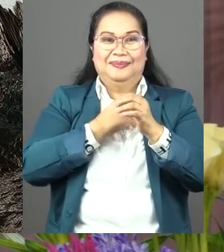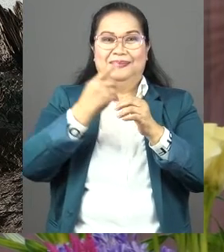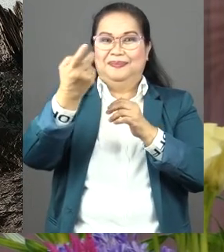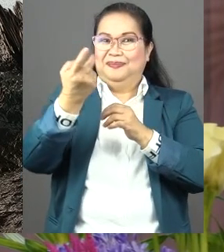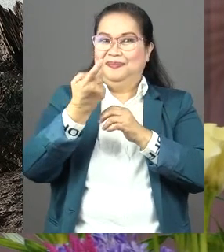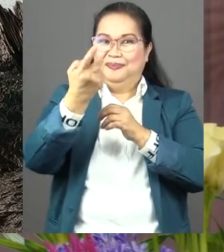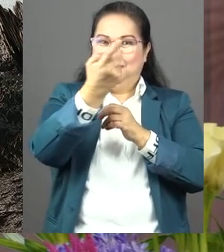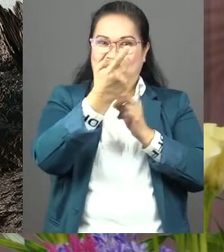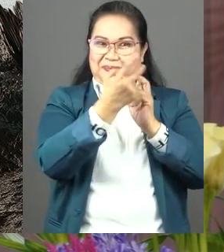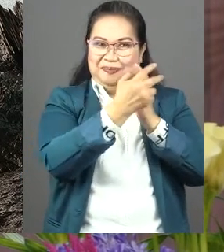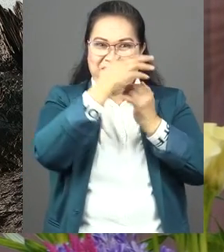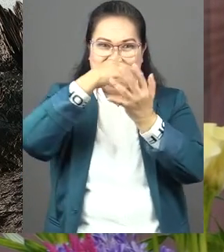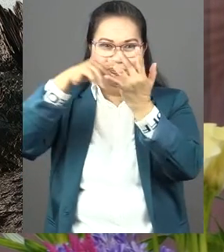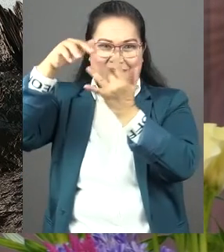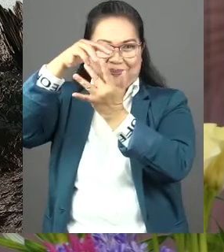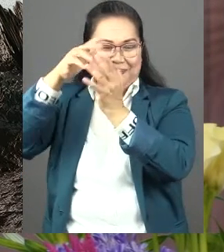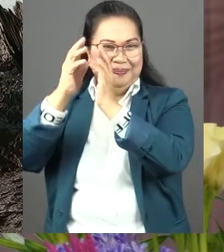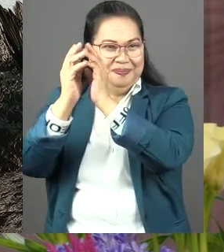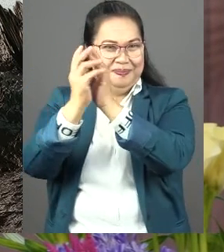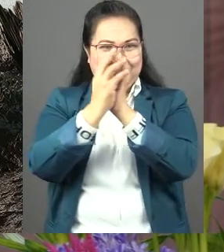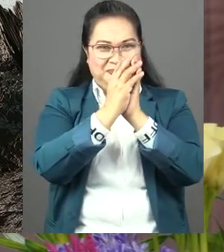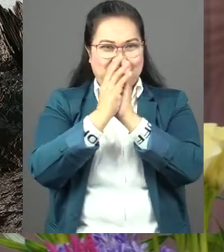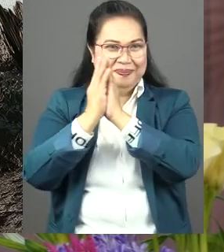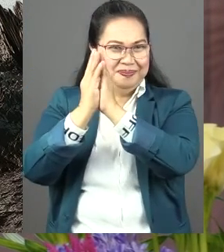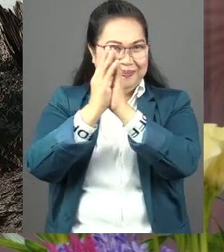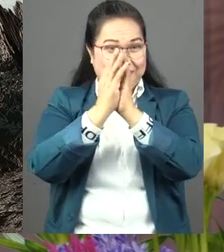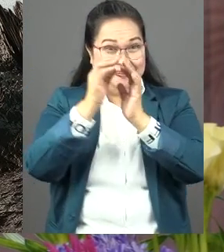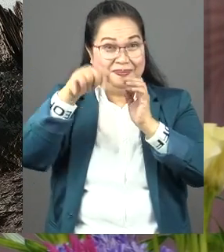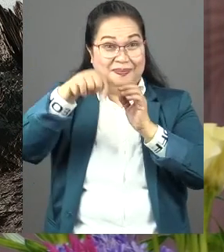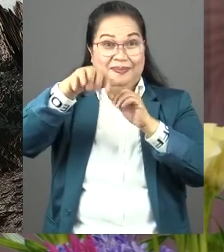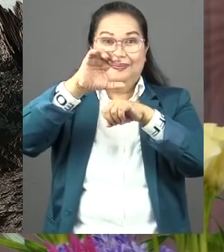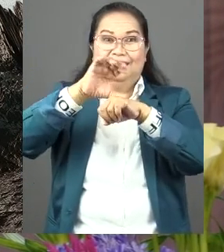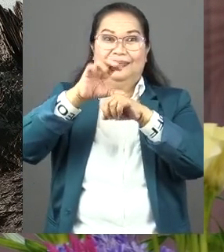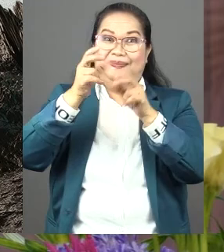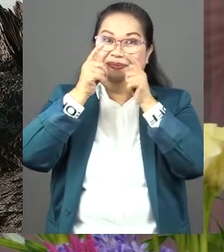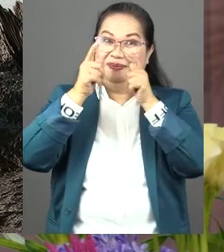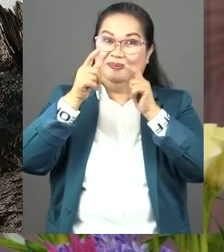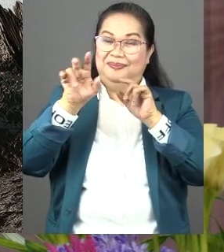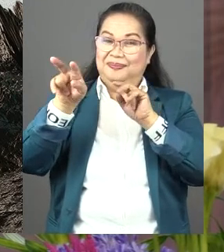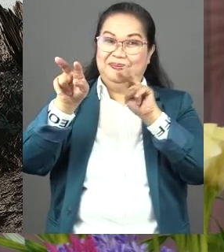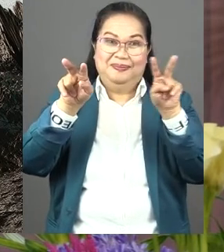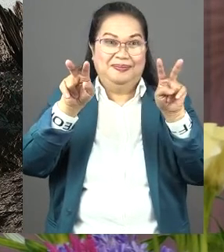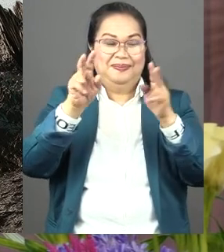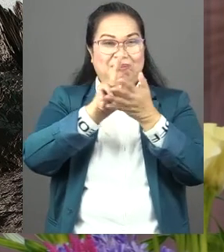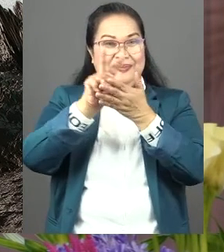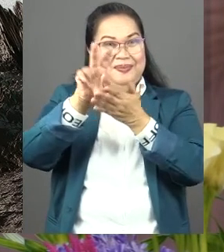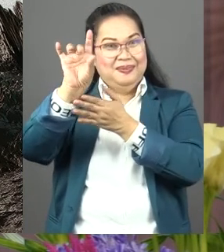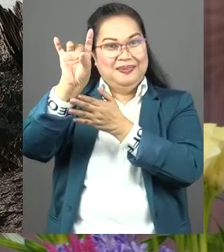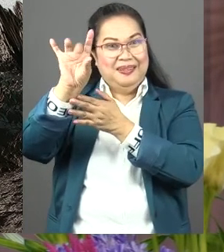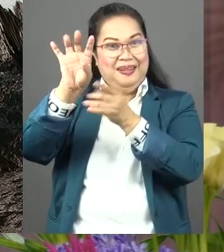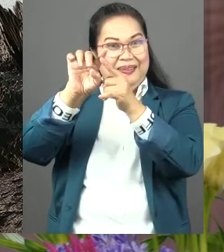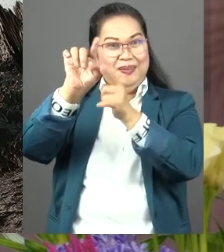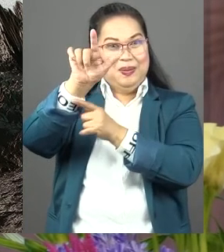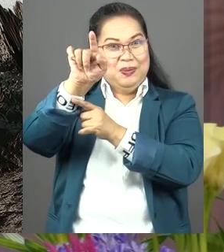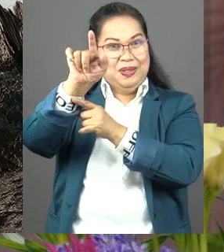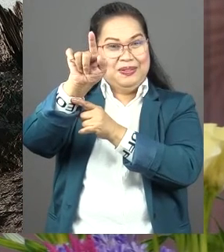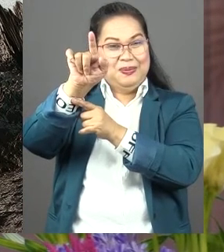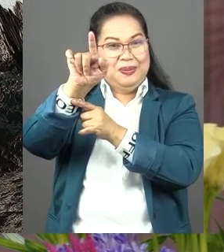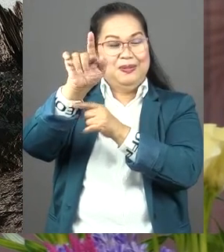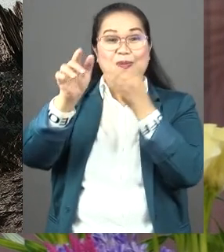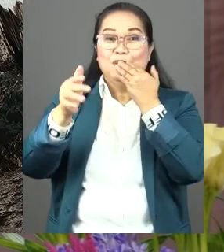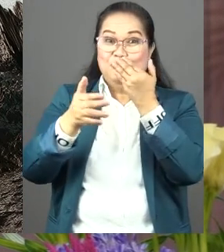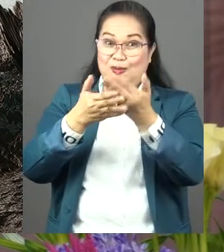other inside this church? Look at it. Look at verses 18 to 21. These are